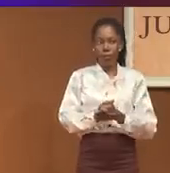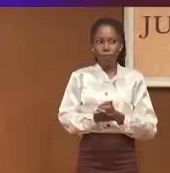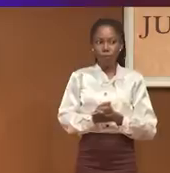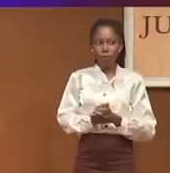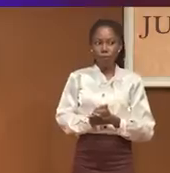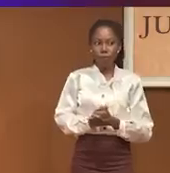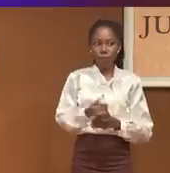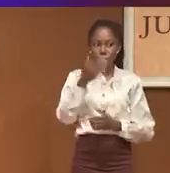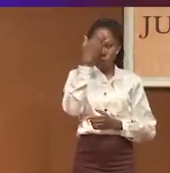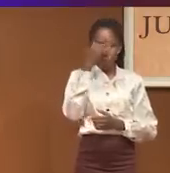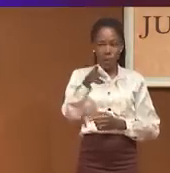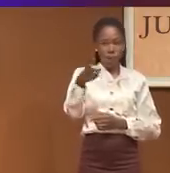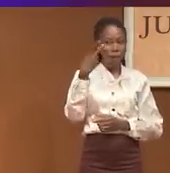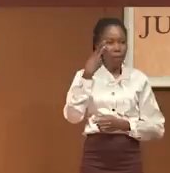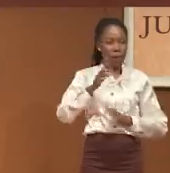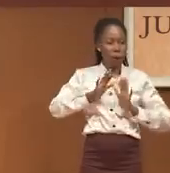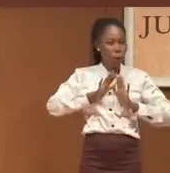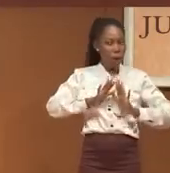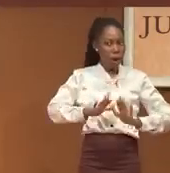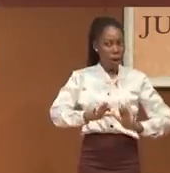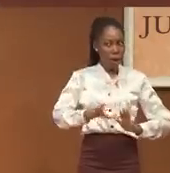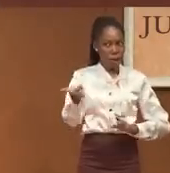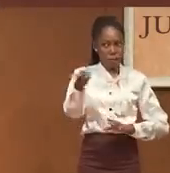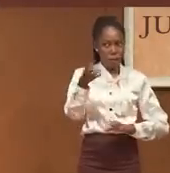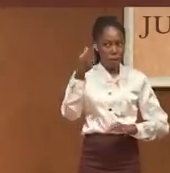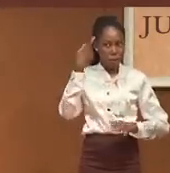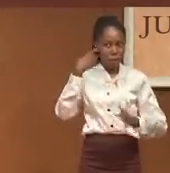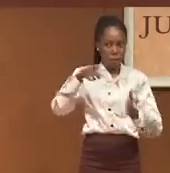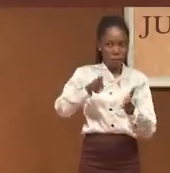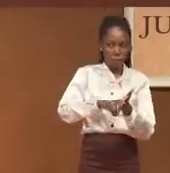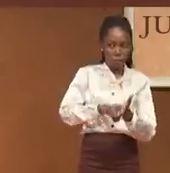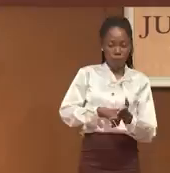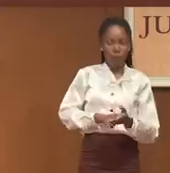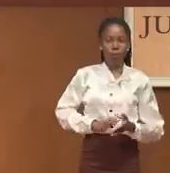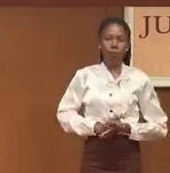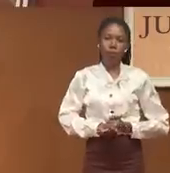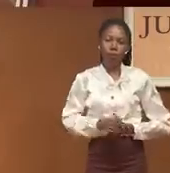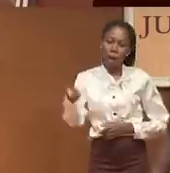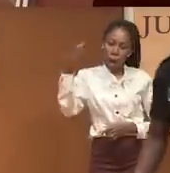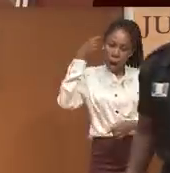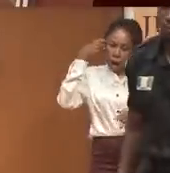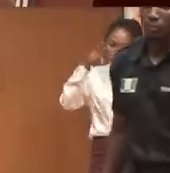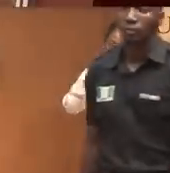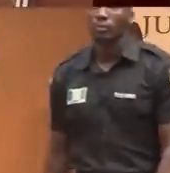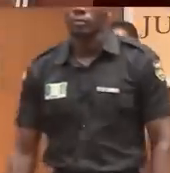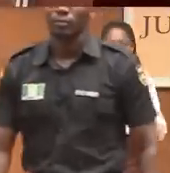Yes. It's more of a gentleman agreement, even though you have signed as well. Okay. Let me have a look at it.